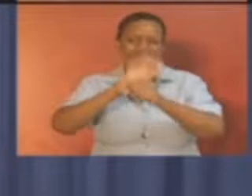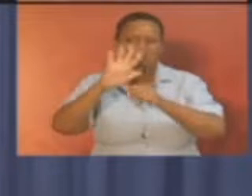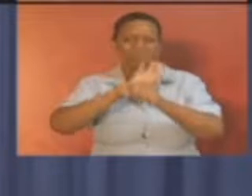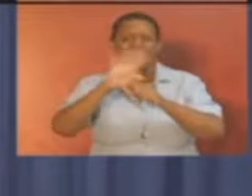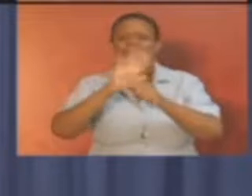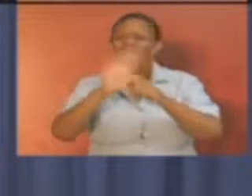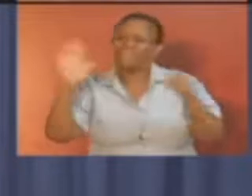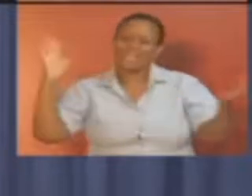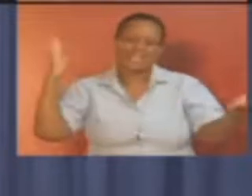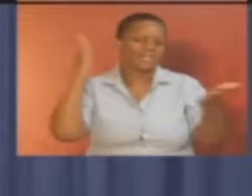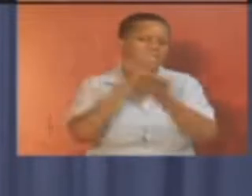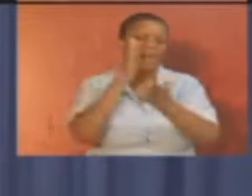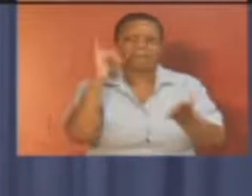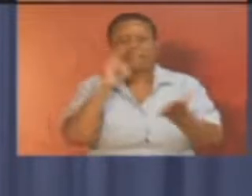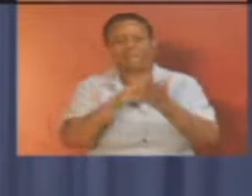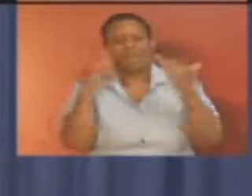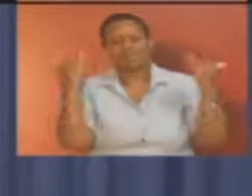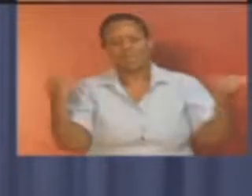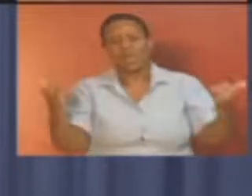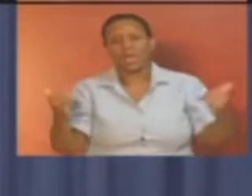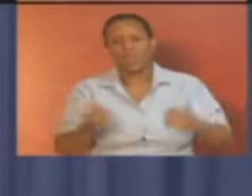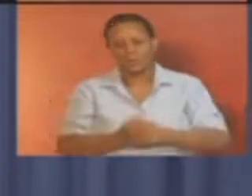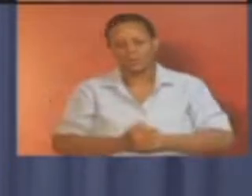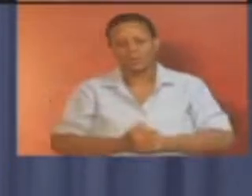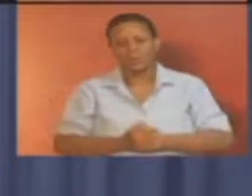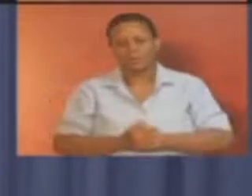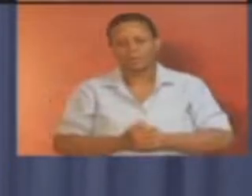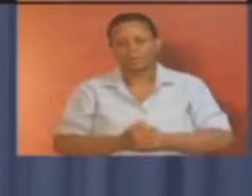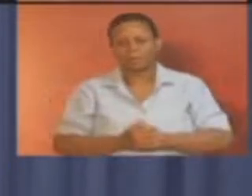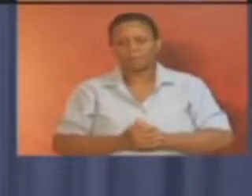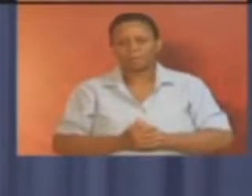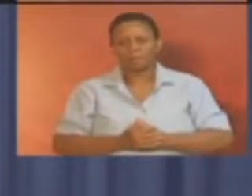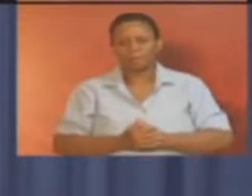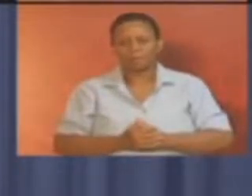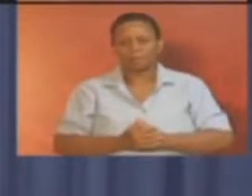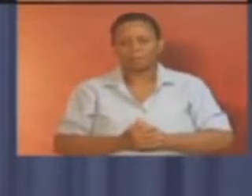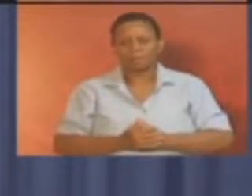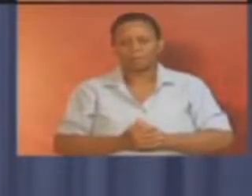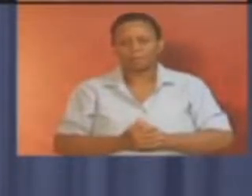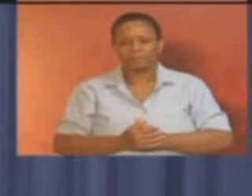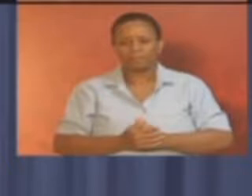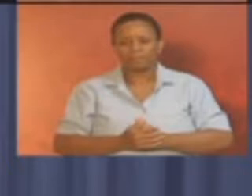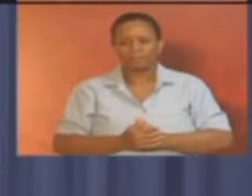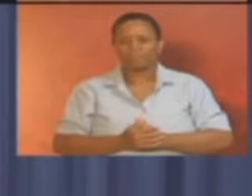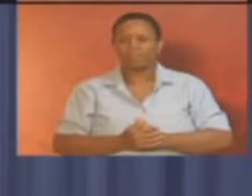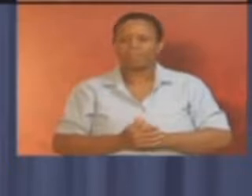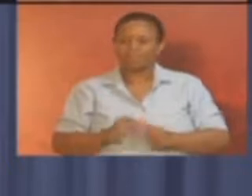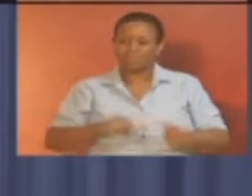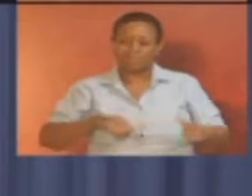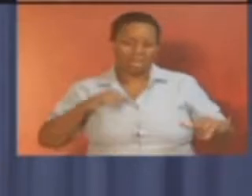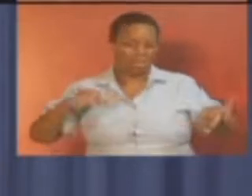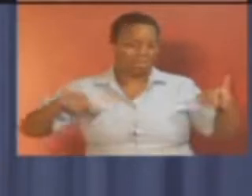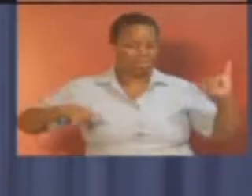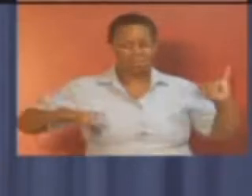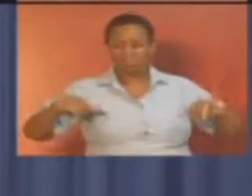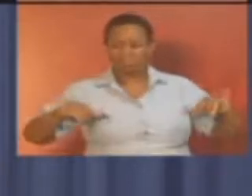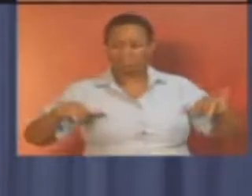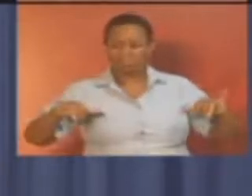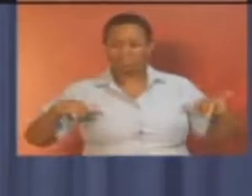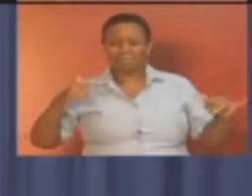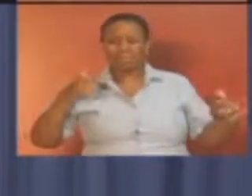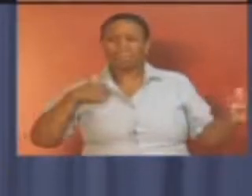that, yes, I congregated, I went to a party, I went home by somebody. So we